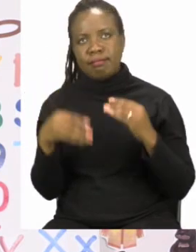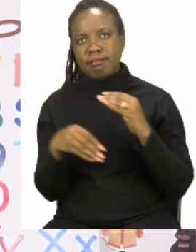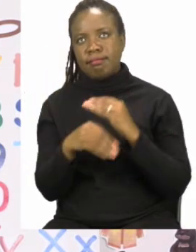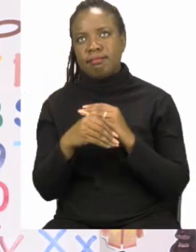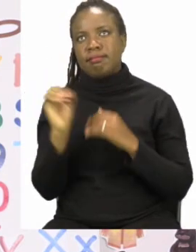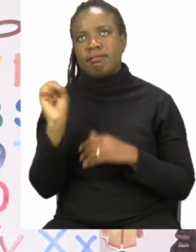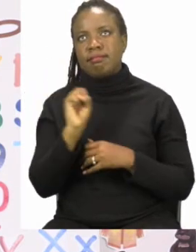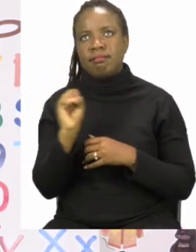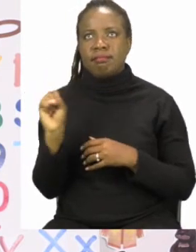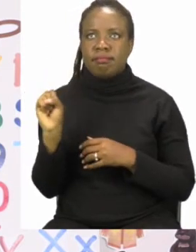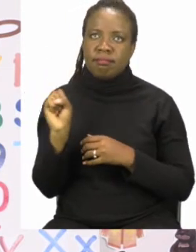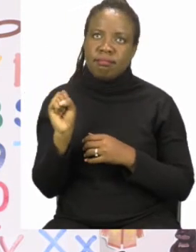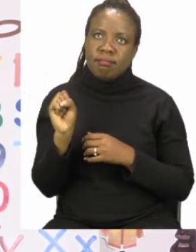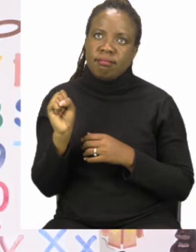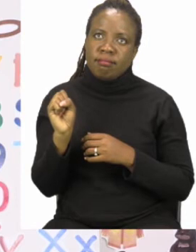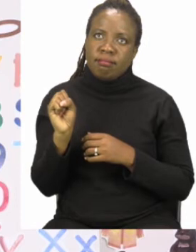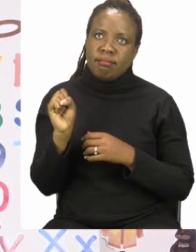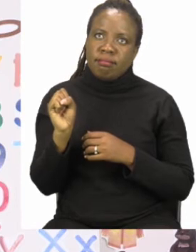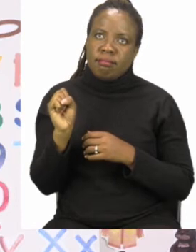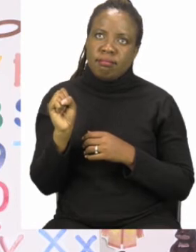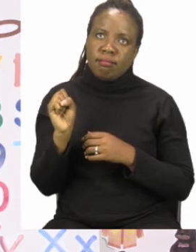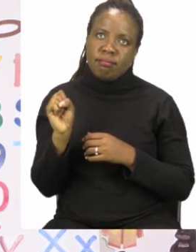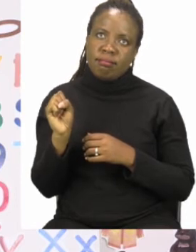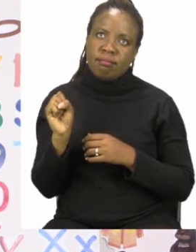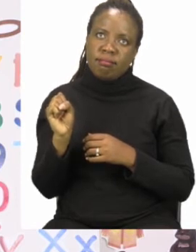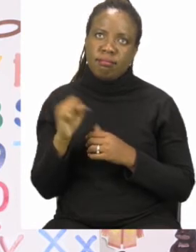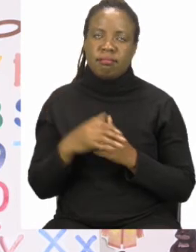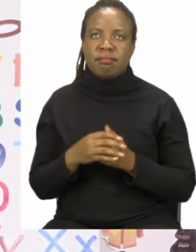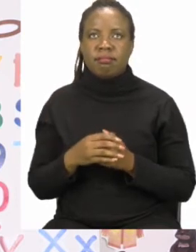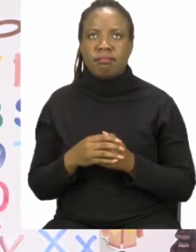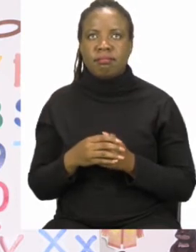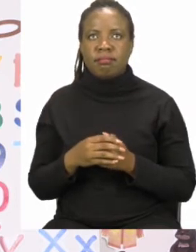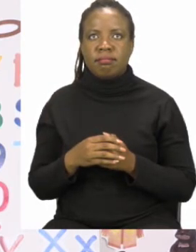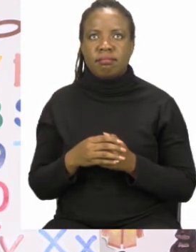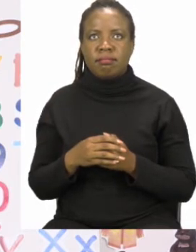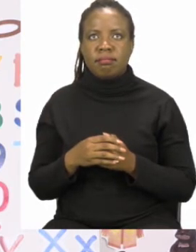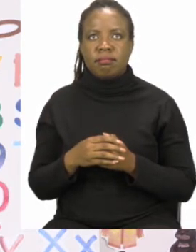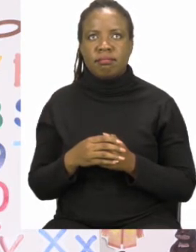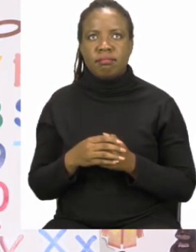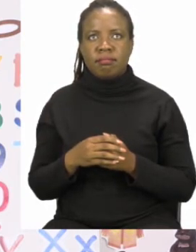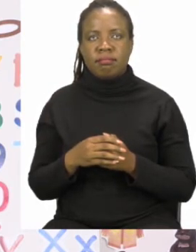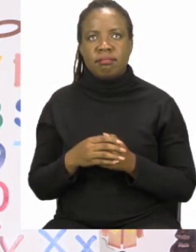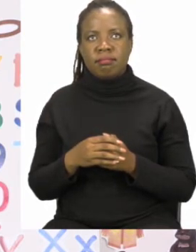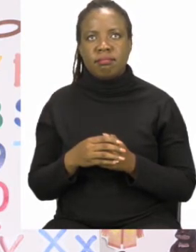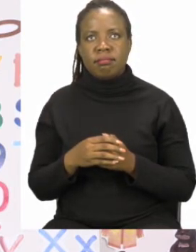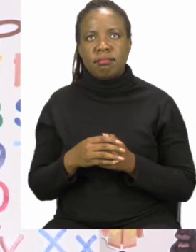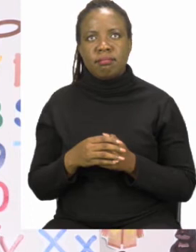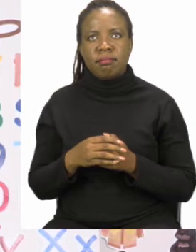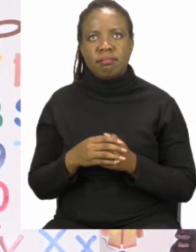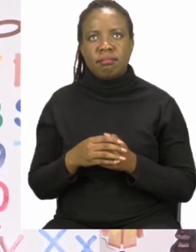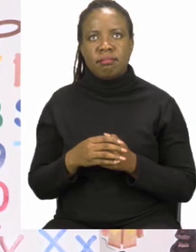flowers. Don't forget your S at the end. Now remember, they want you to make